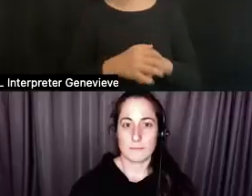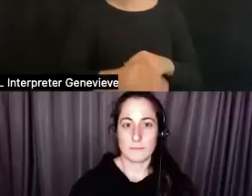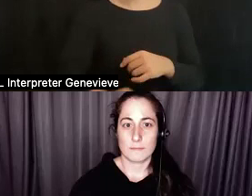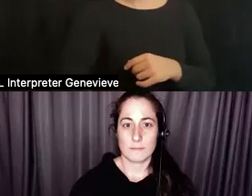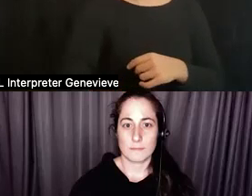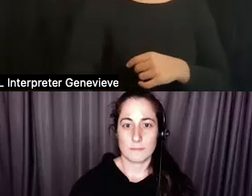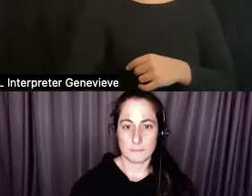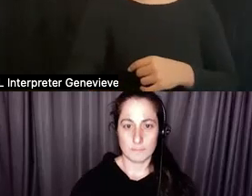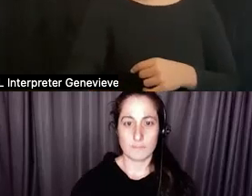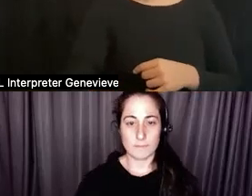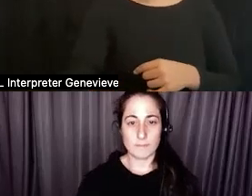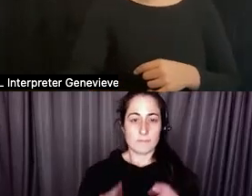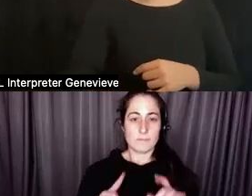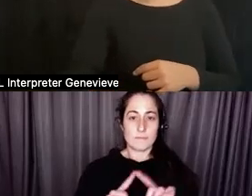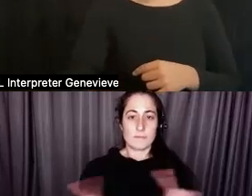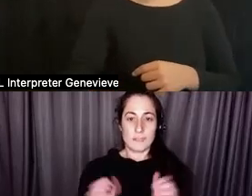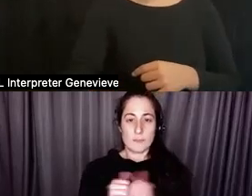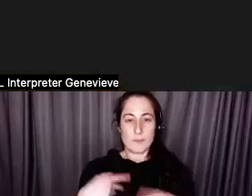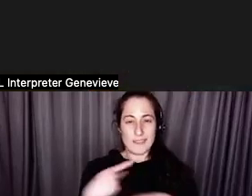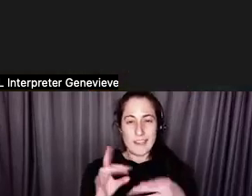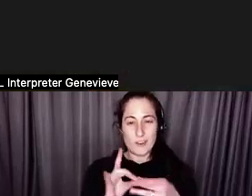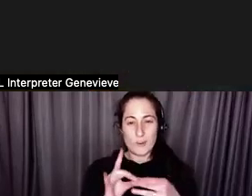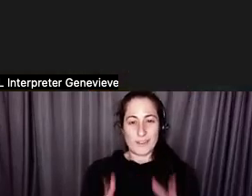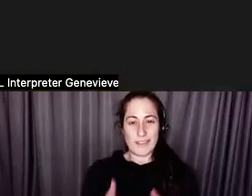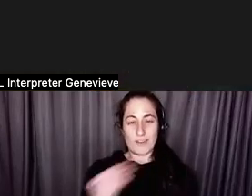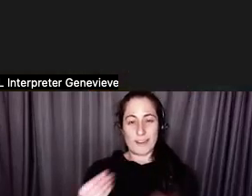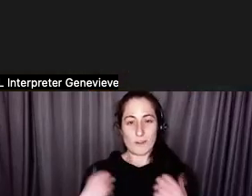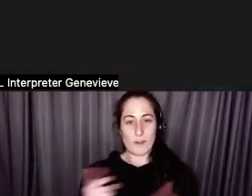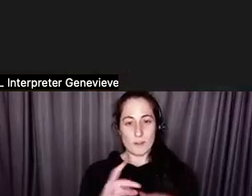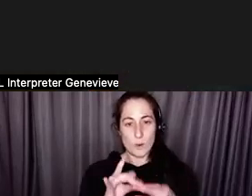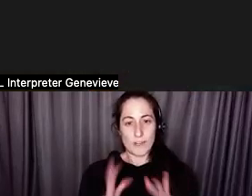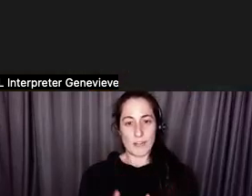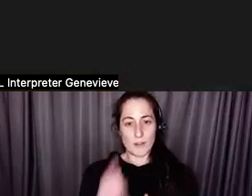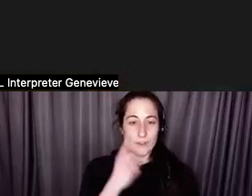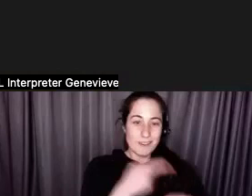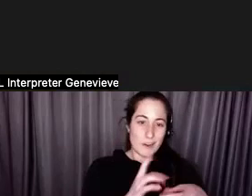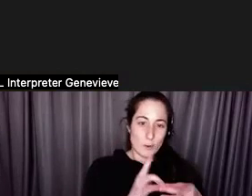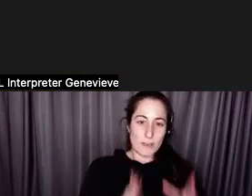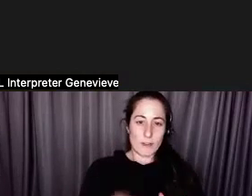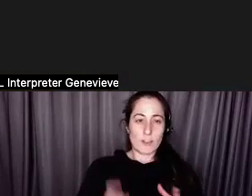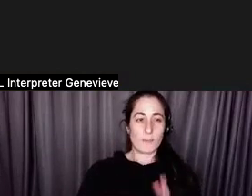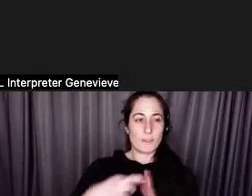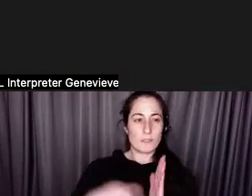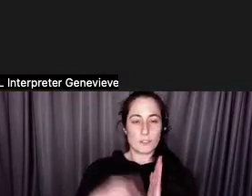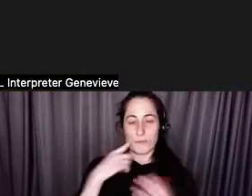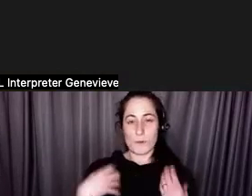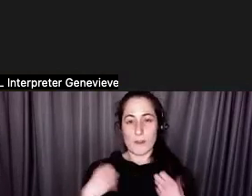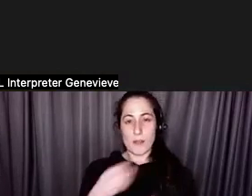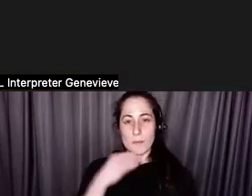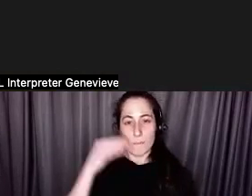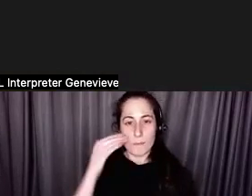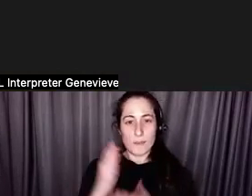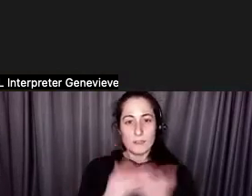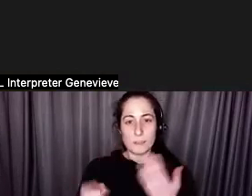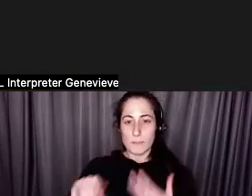care coordinator and a recovery coordinator is, for a care coordinator, you have to enroll into a health home. Some of you may be familiar with